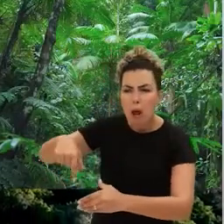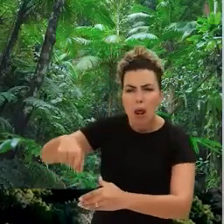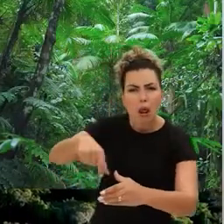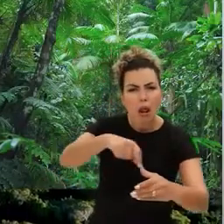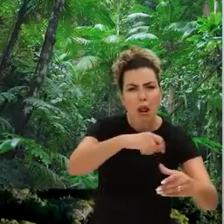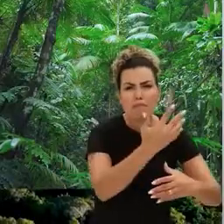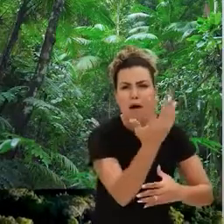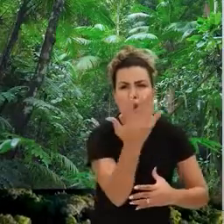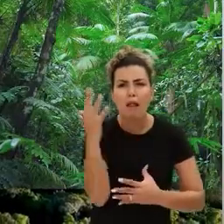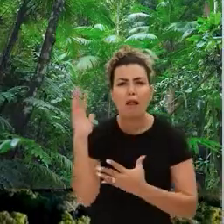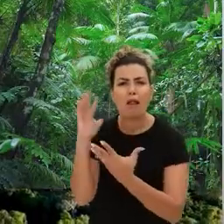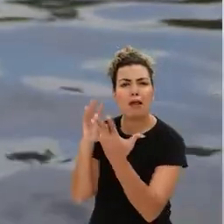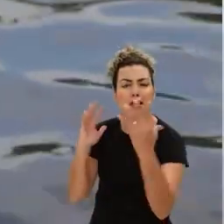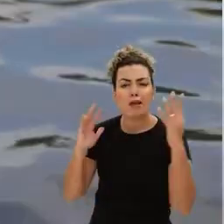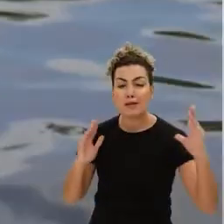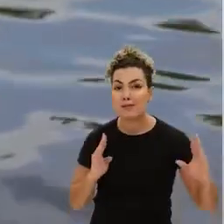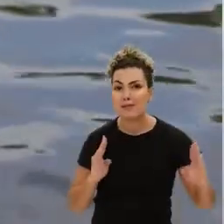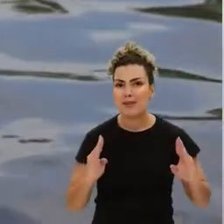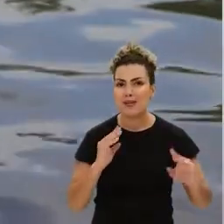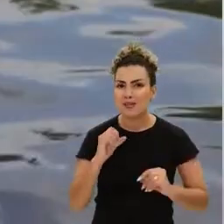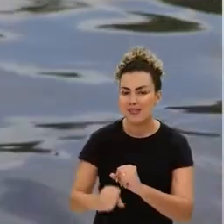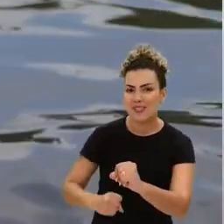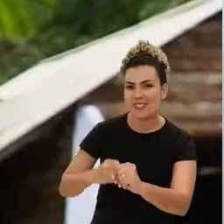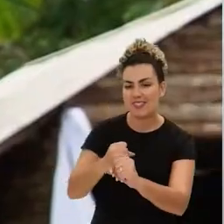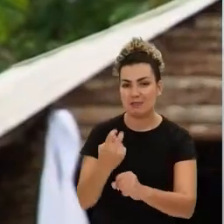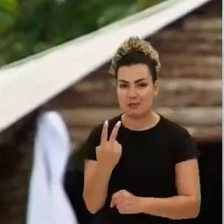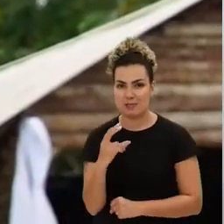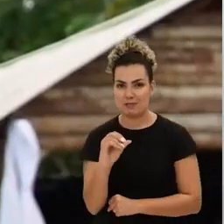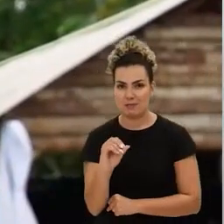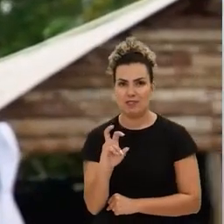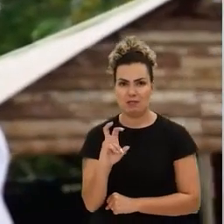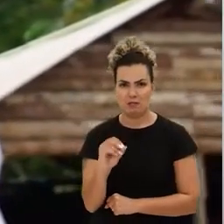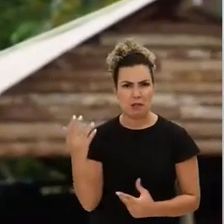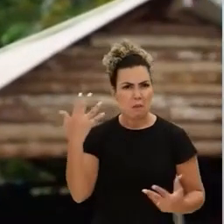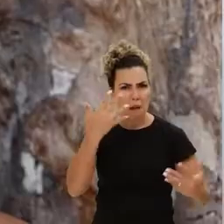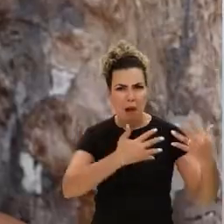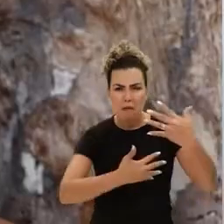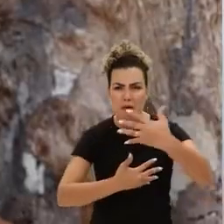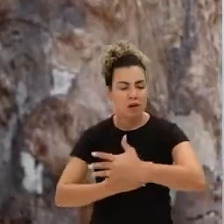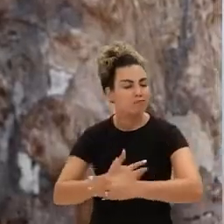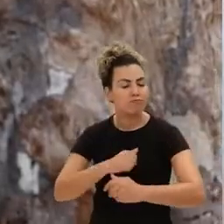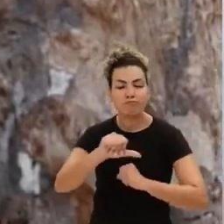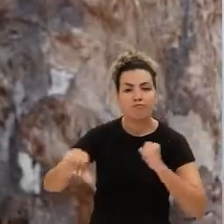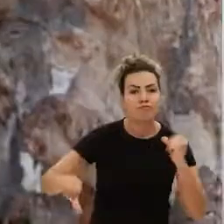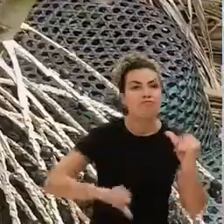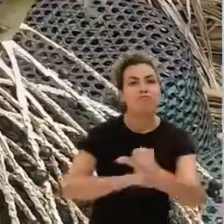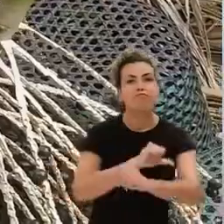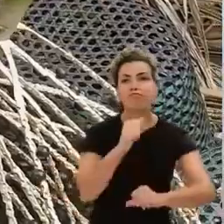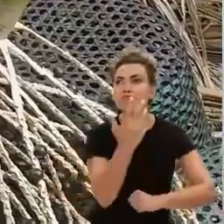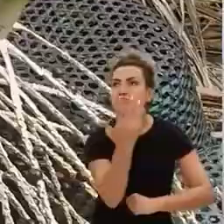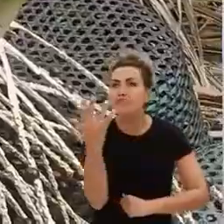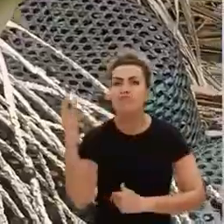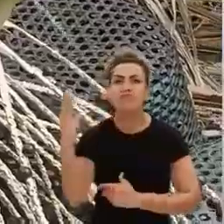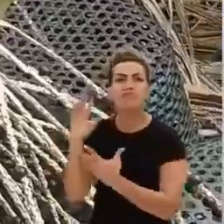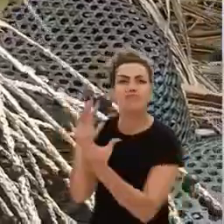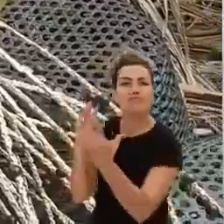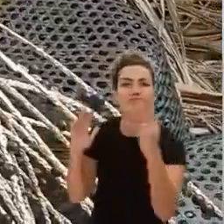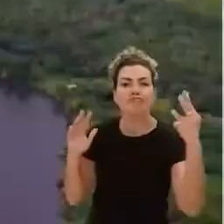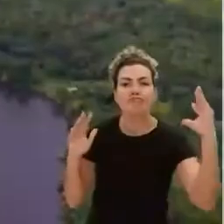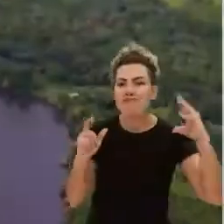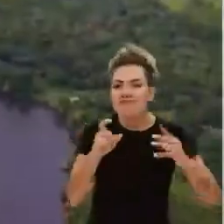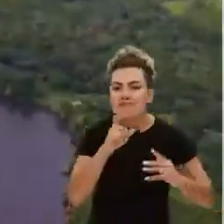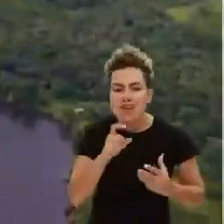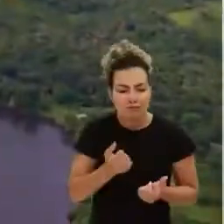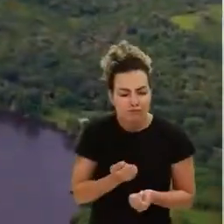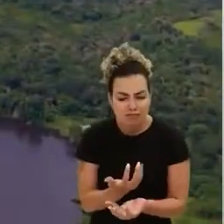até 2050. O Arco da Restauração é um projeto que reconstrói e preserva os ecossistemas e sua